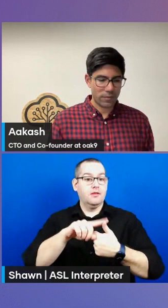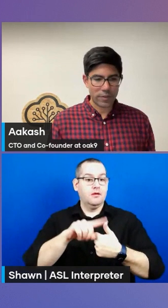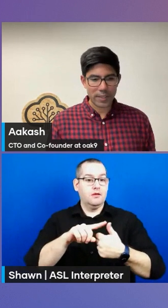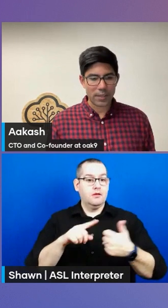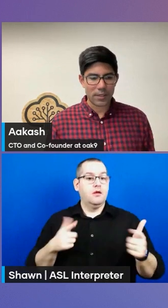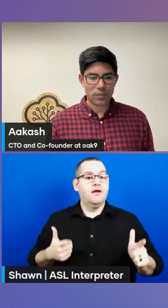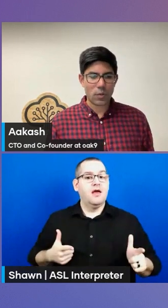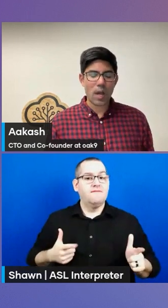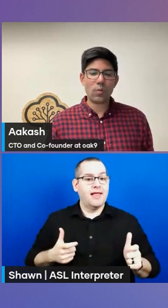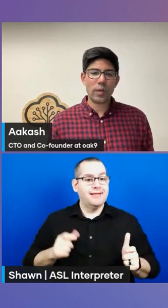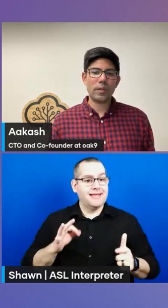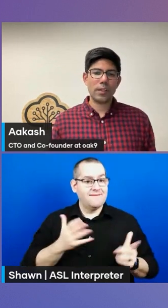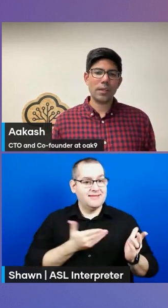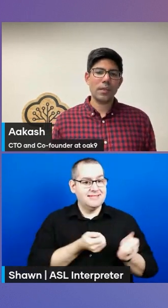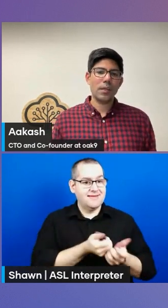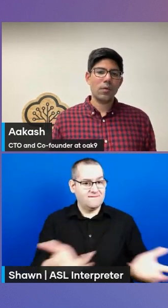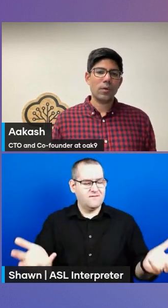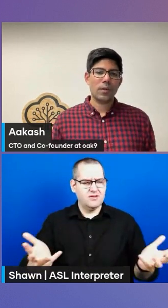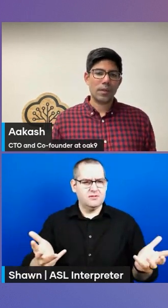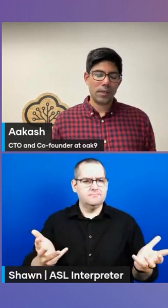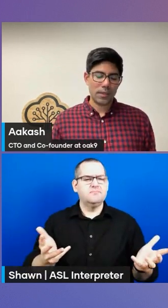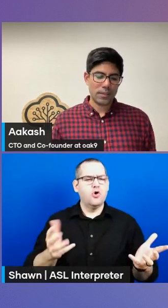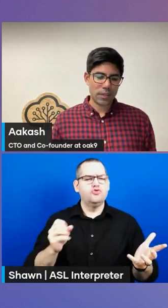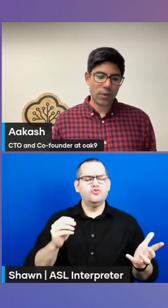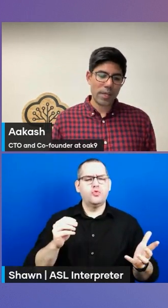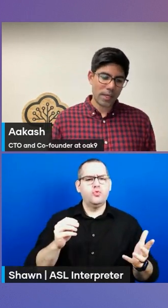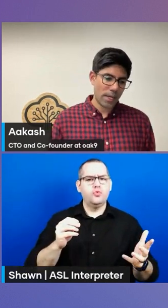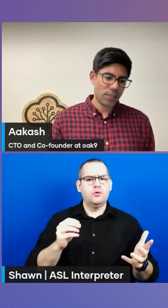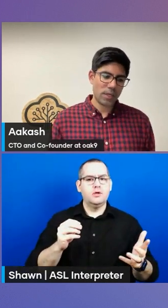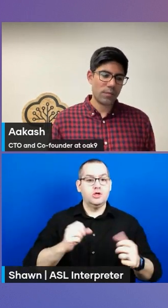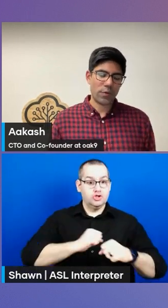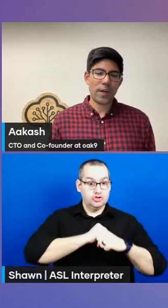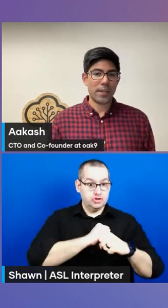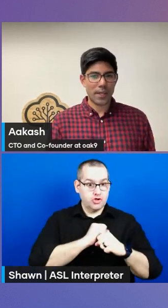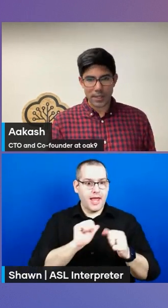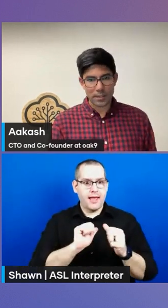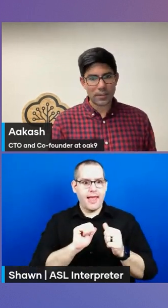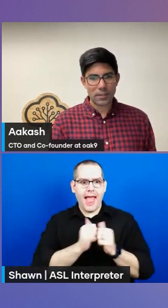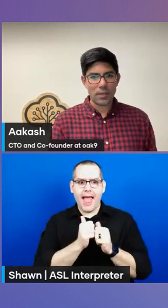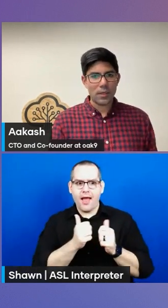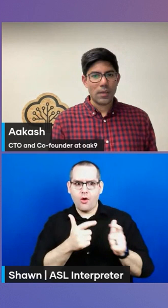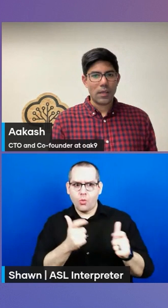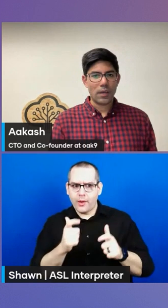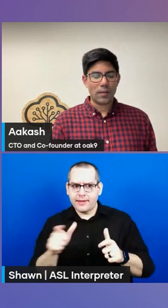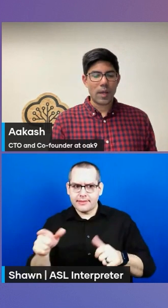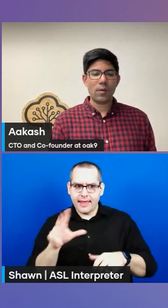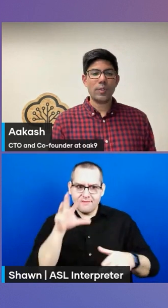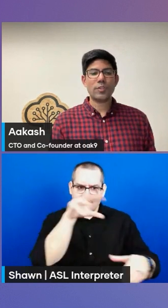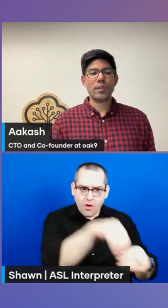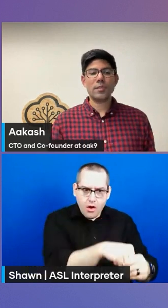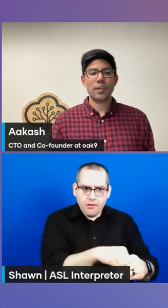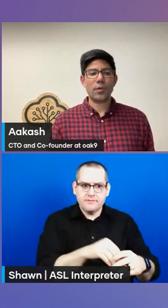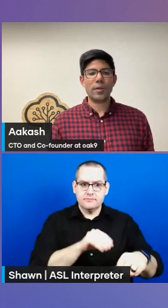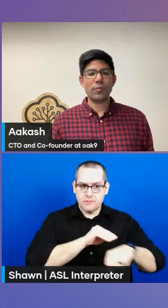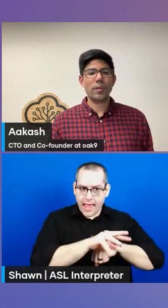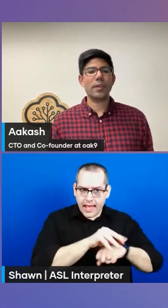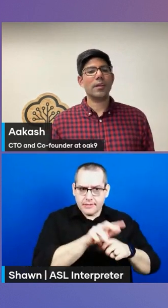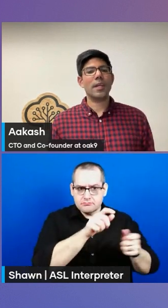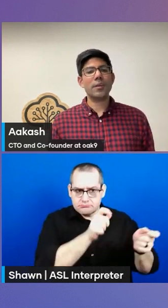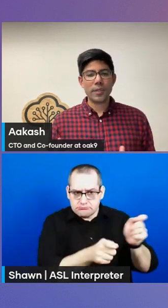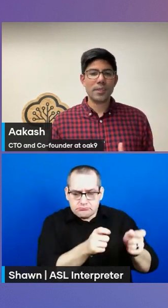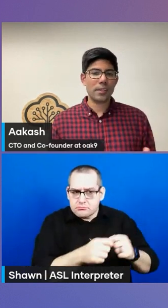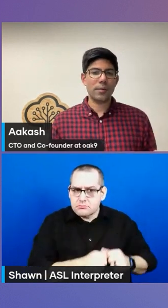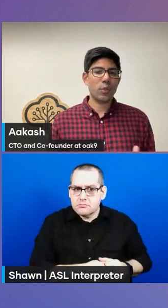of delivery. And so how quickly is security engaging and providing guidance? How much is security